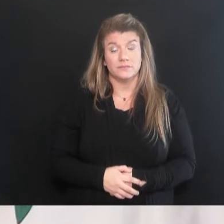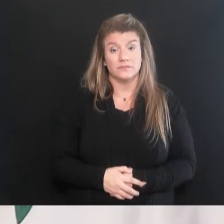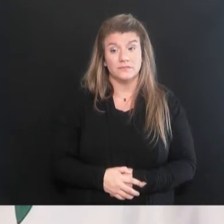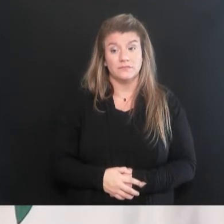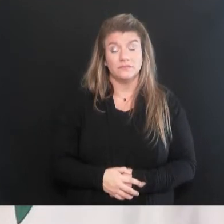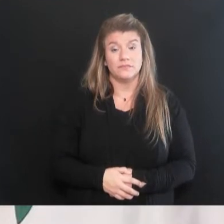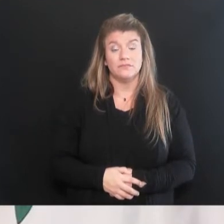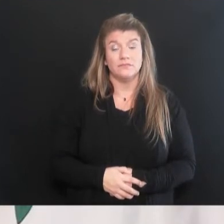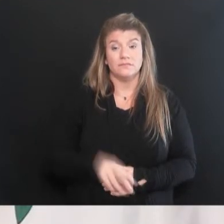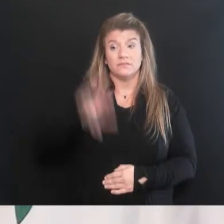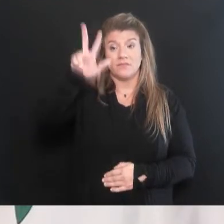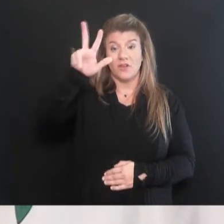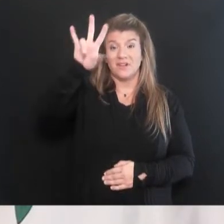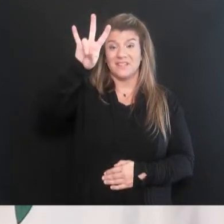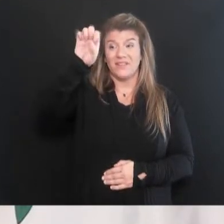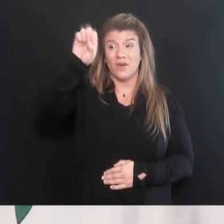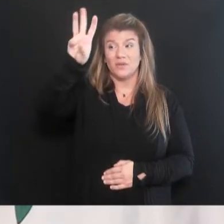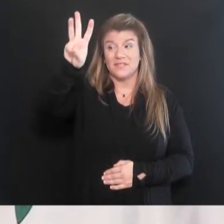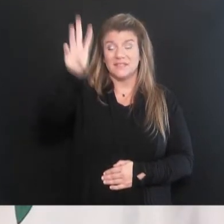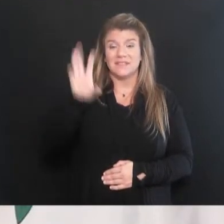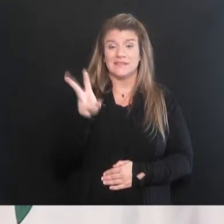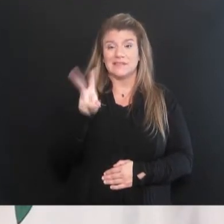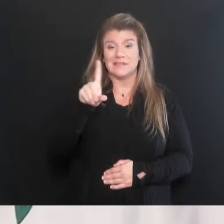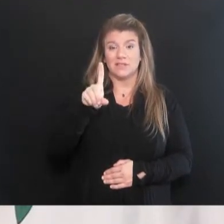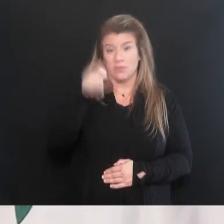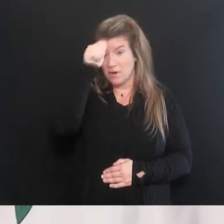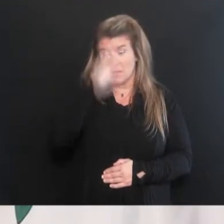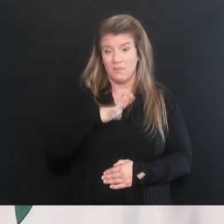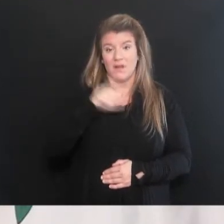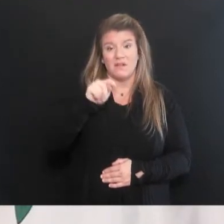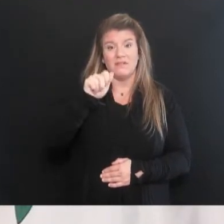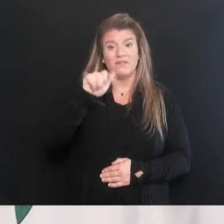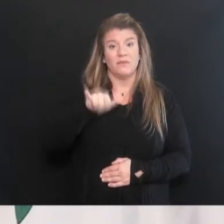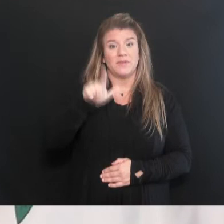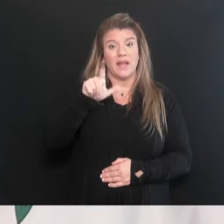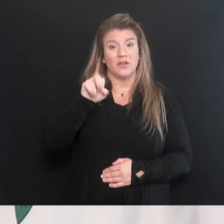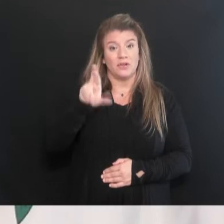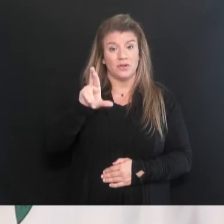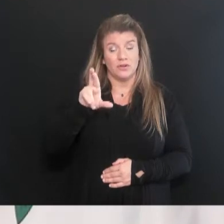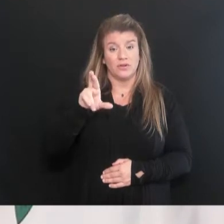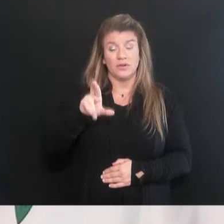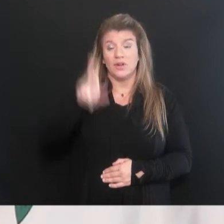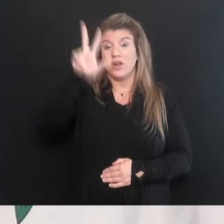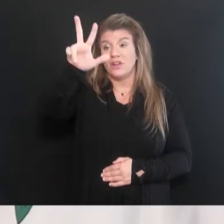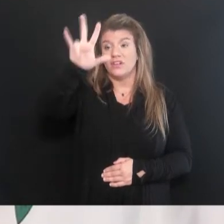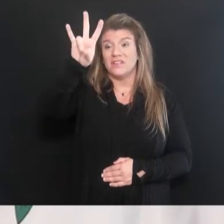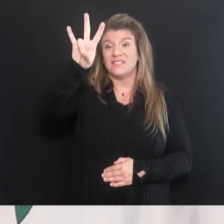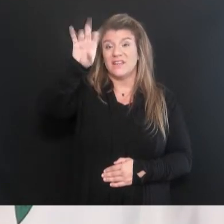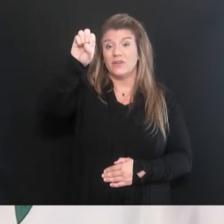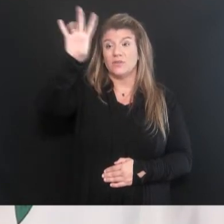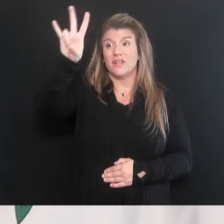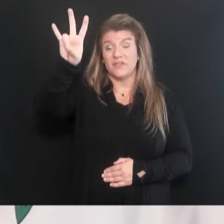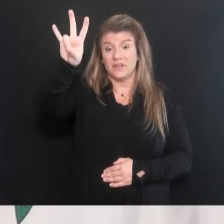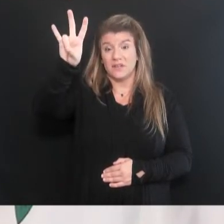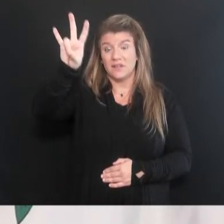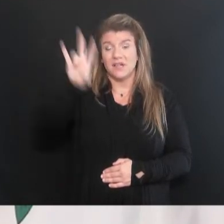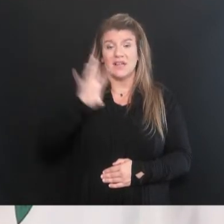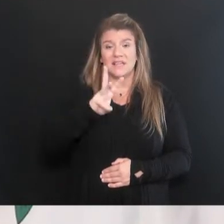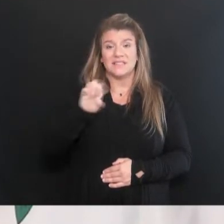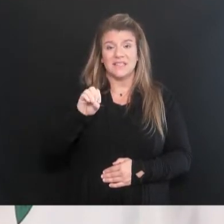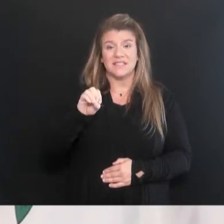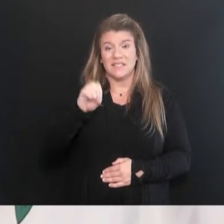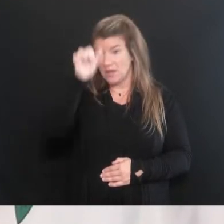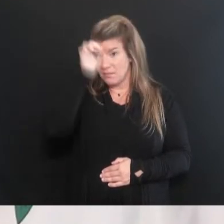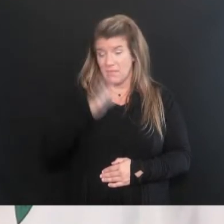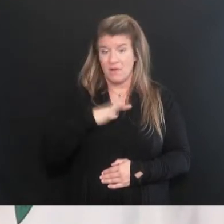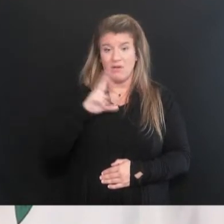The 3,706th death is a 61-year-old male from Taylor County. The 3,707th death is a 60-year-old